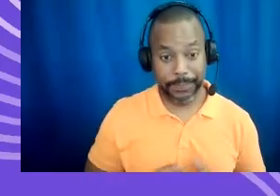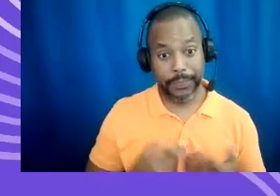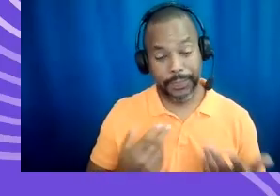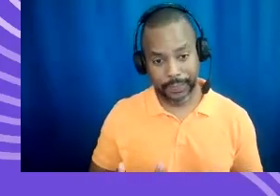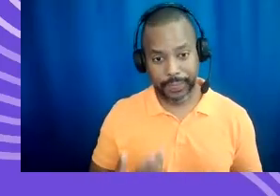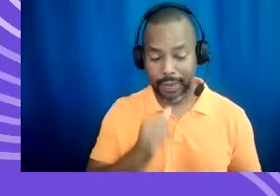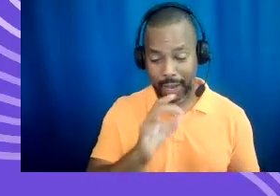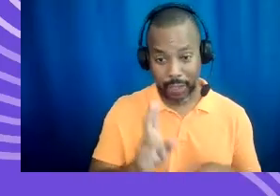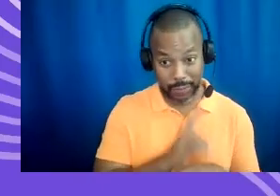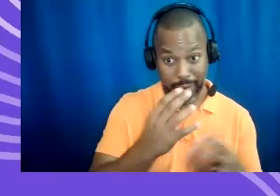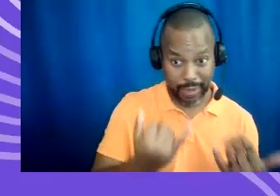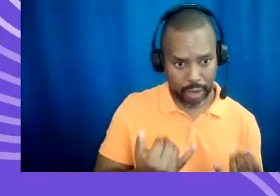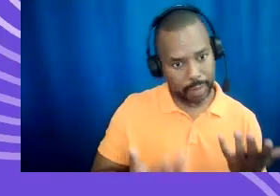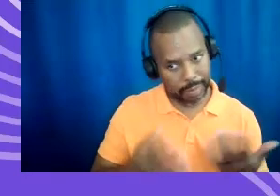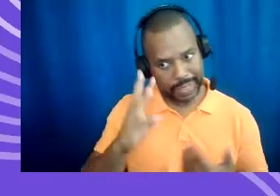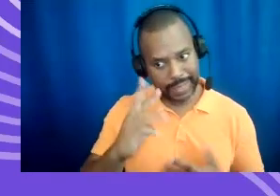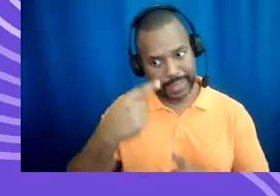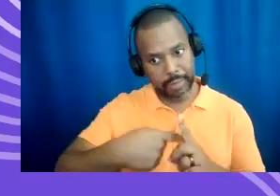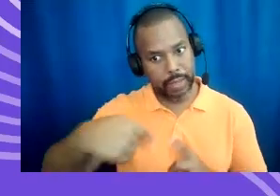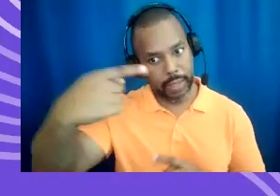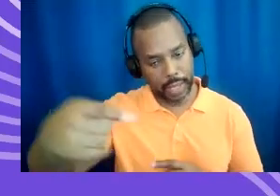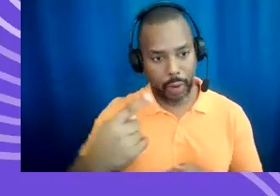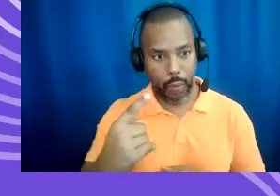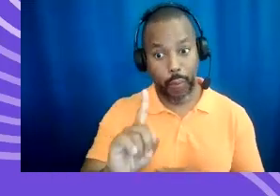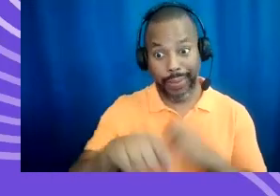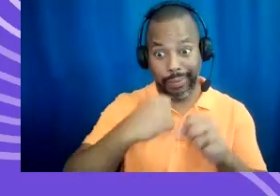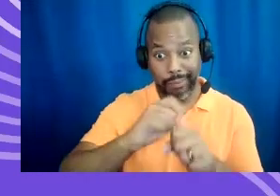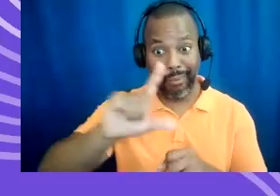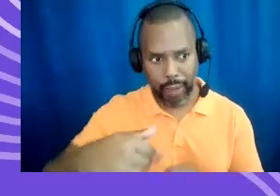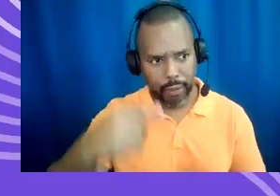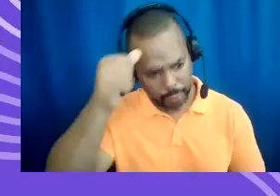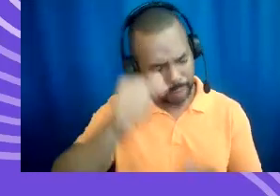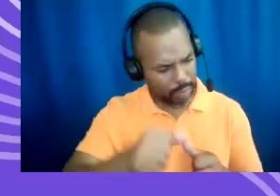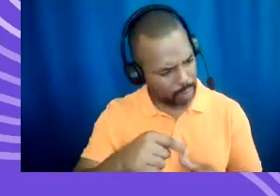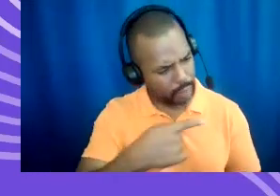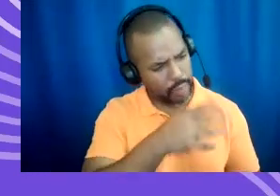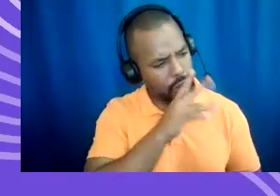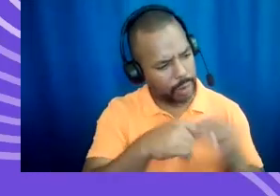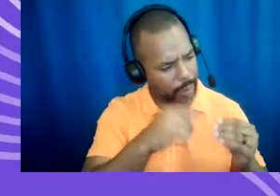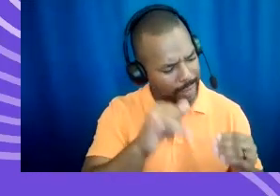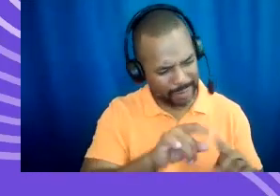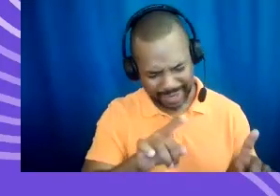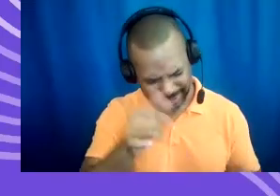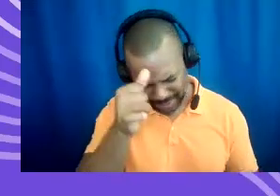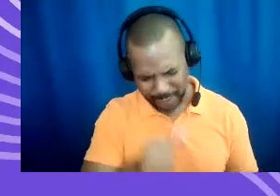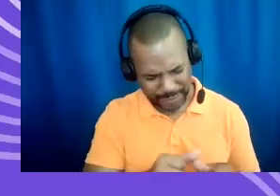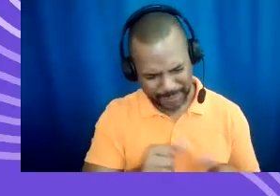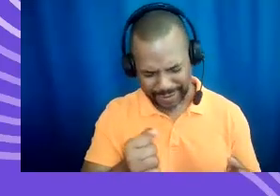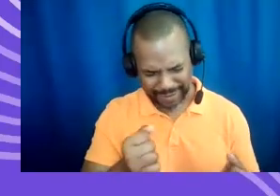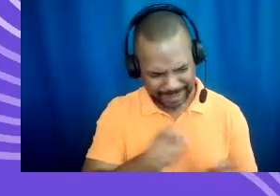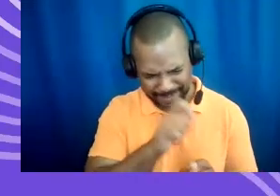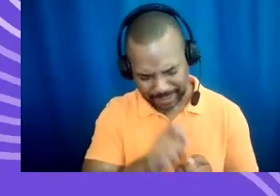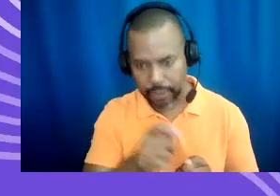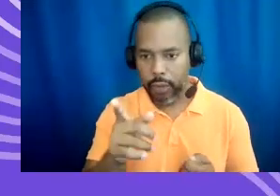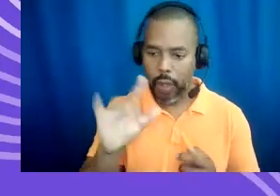use something right now, 6 months down the line or a year down the line, you're like, hey, I remember them talking about something, but I'm not quite sure. Log into